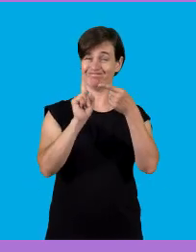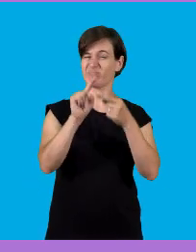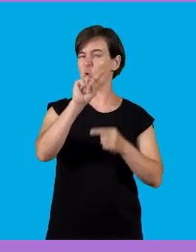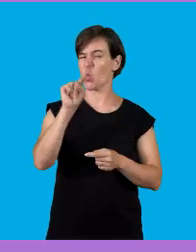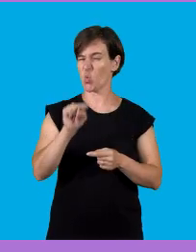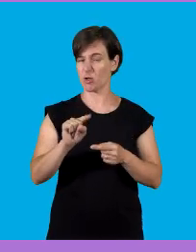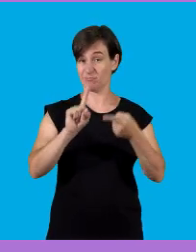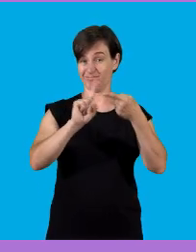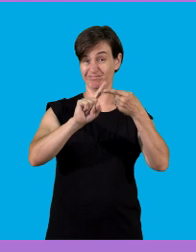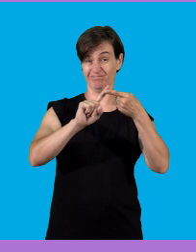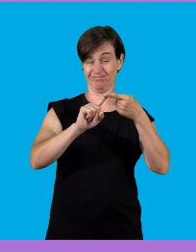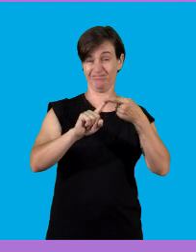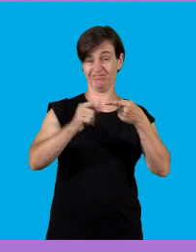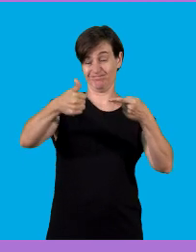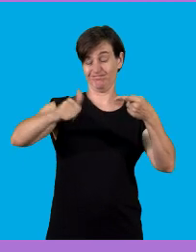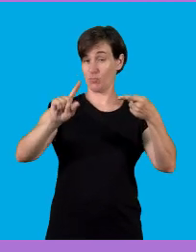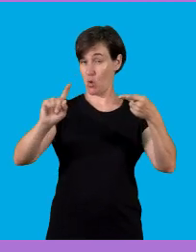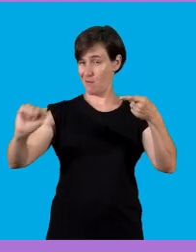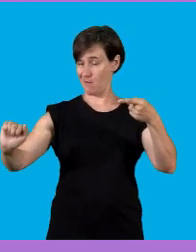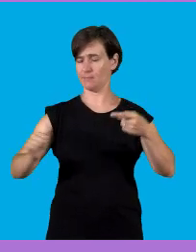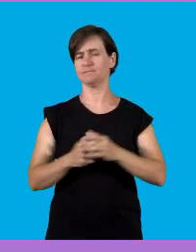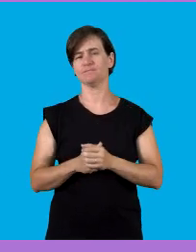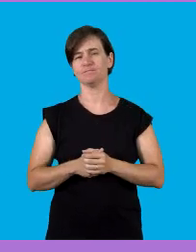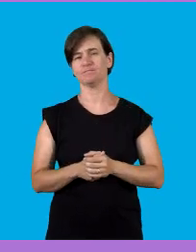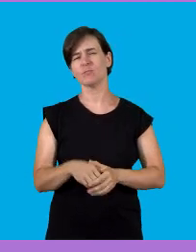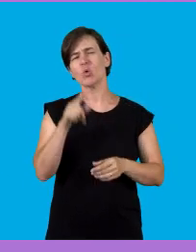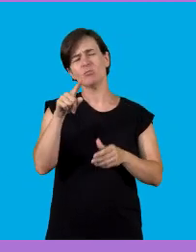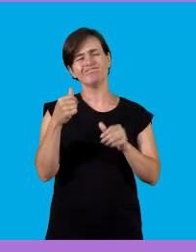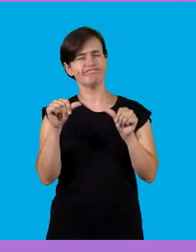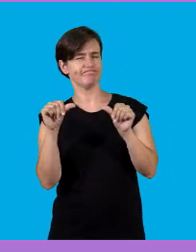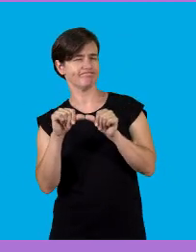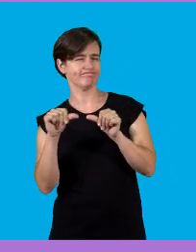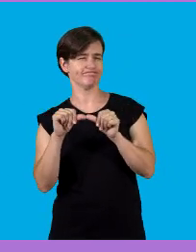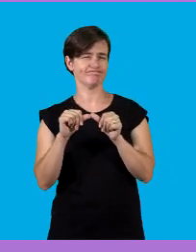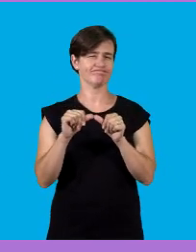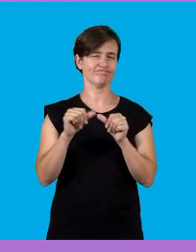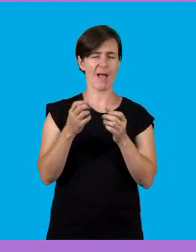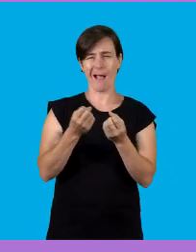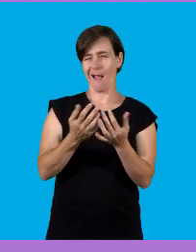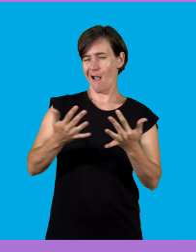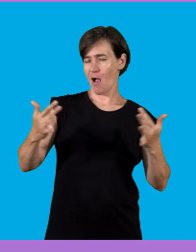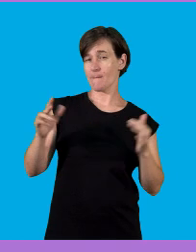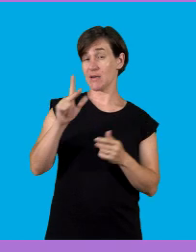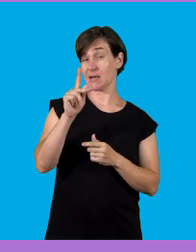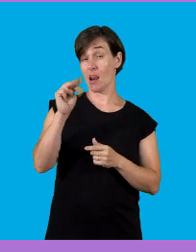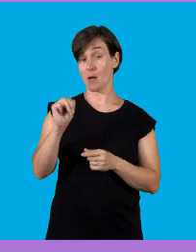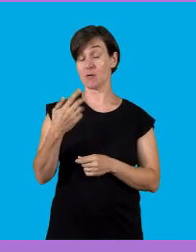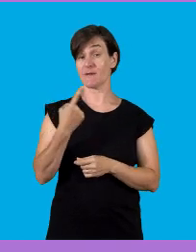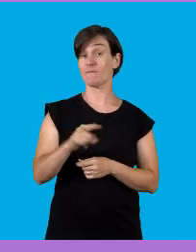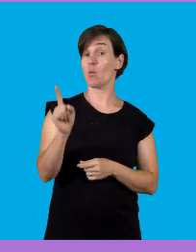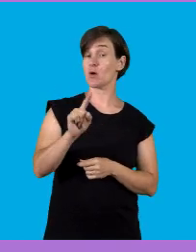first question. Question number 1a says, determine the number of kilometers, right,